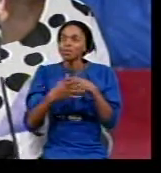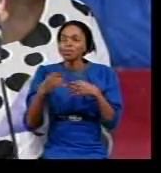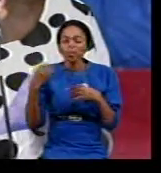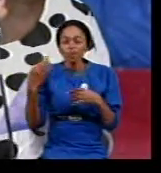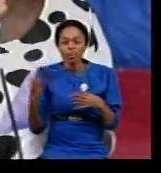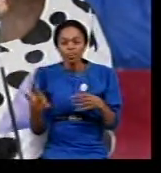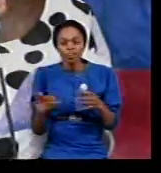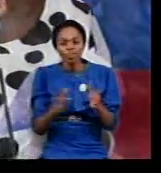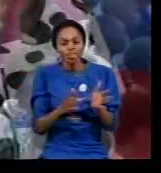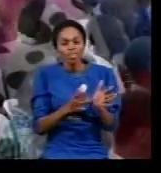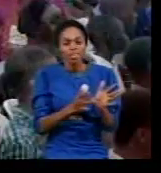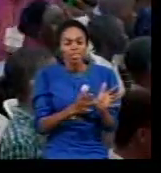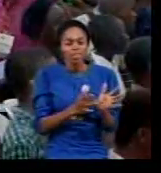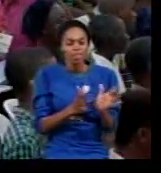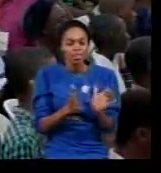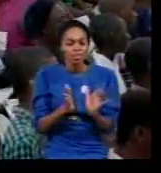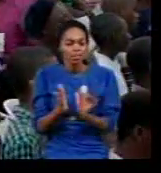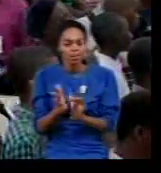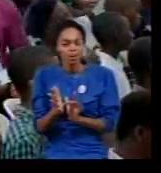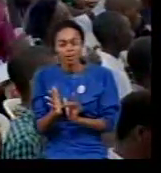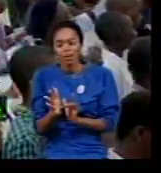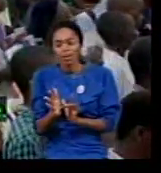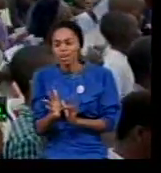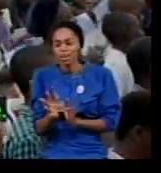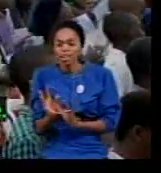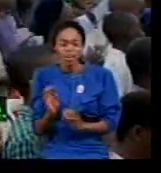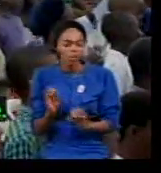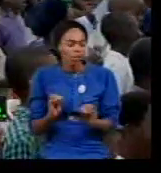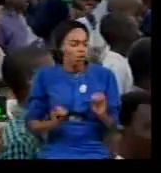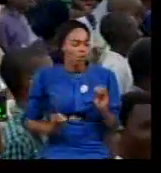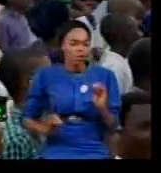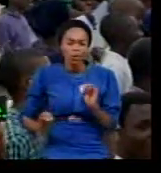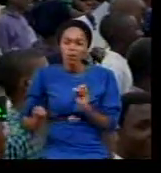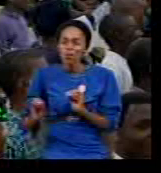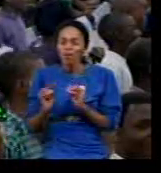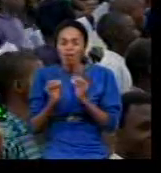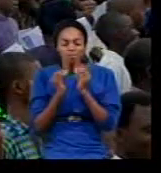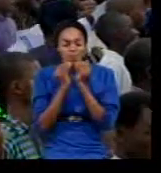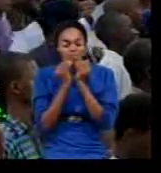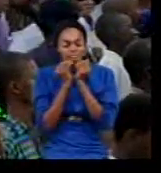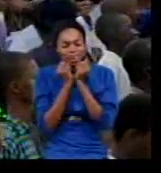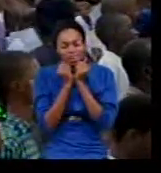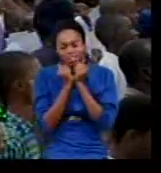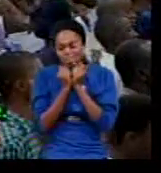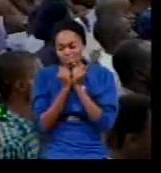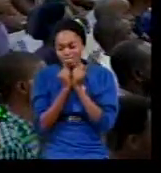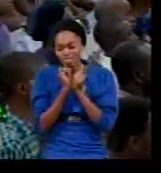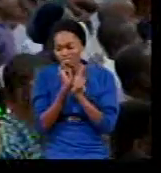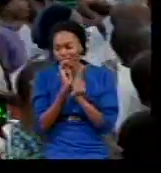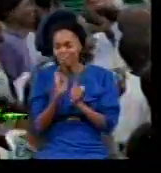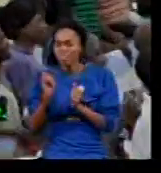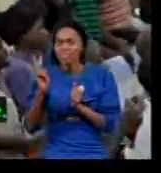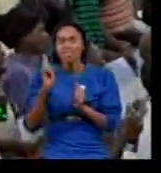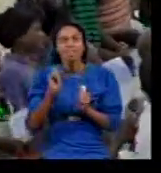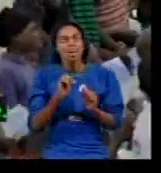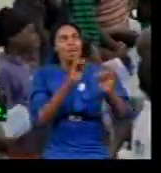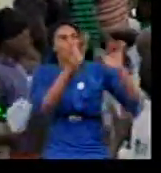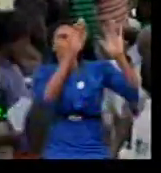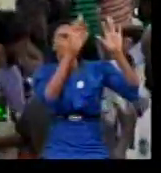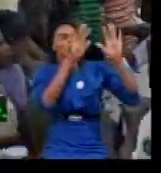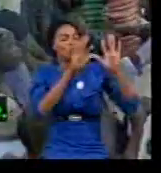and that settles it. Can we say that together? God said it, I believe it, and that settles it. Say that again.